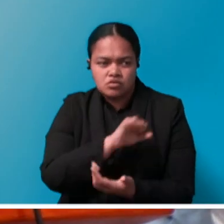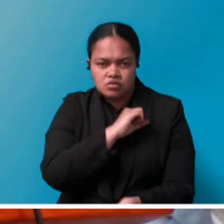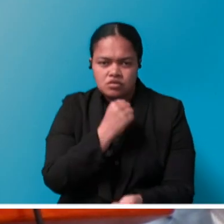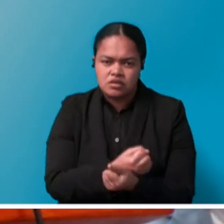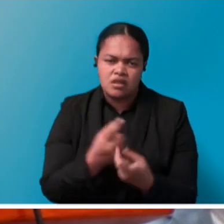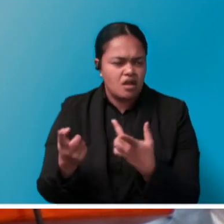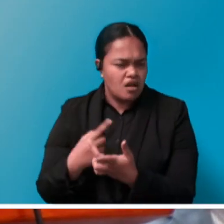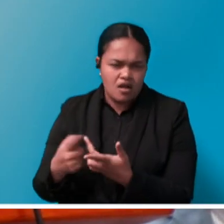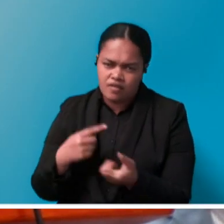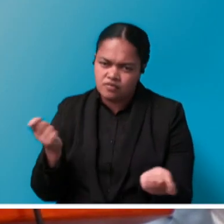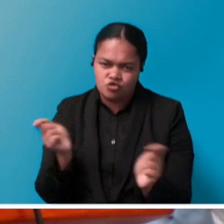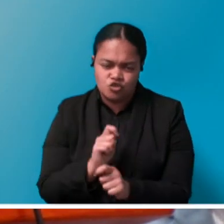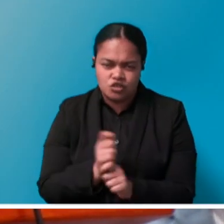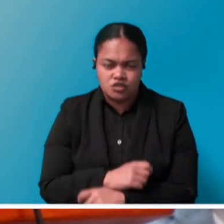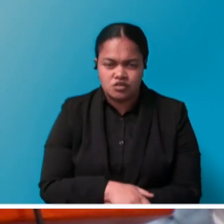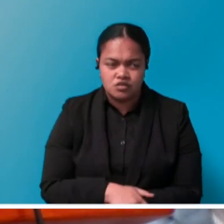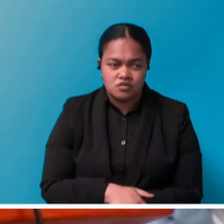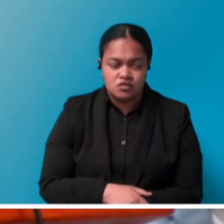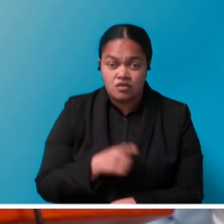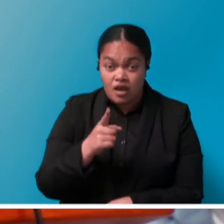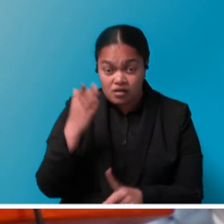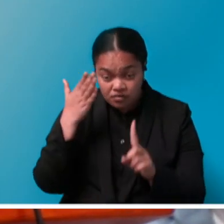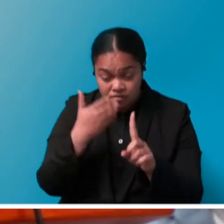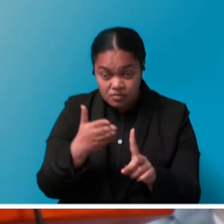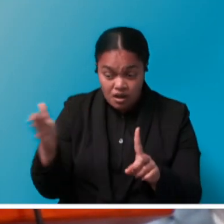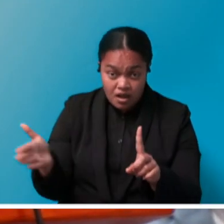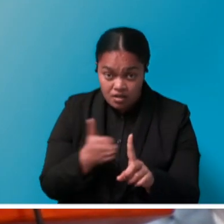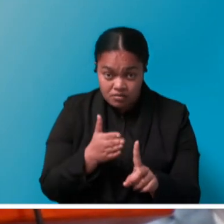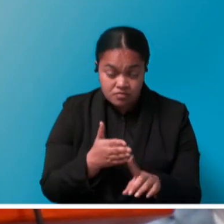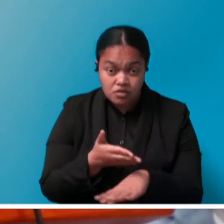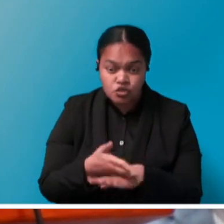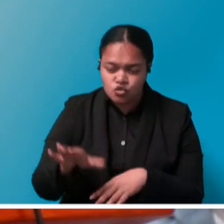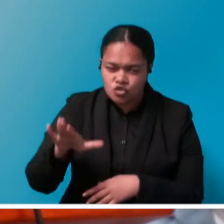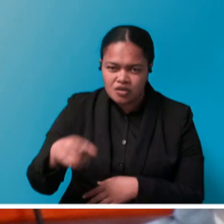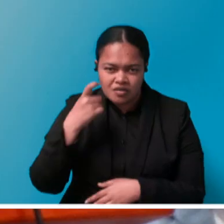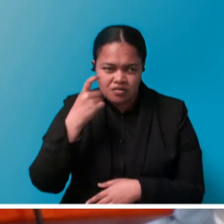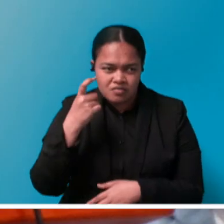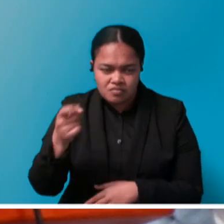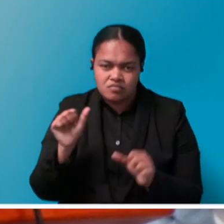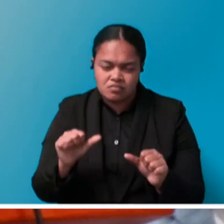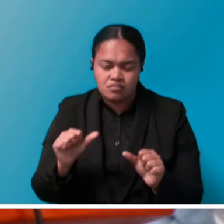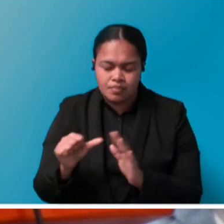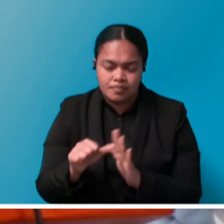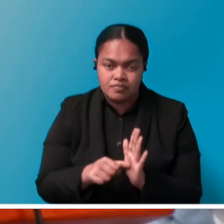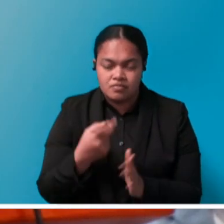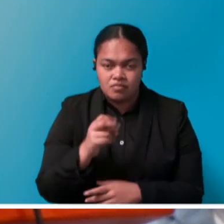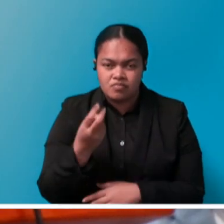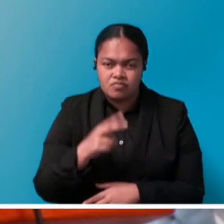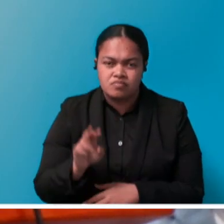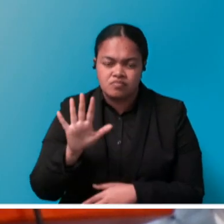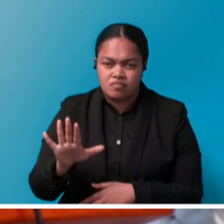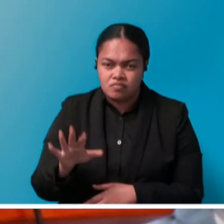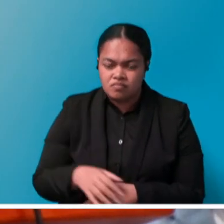reforms. It is directly aligned with the new Child Care and Protection Act 2024 and the Child Justice